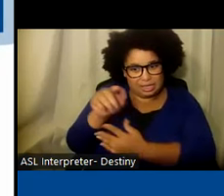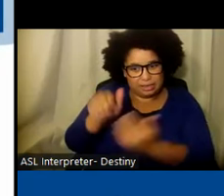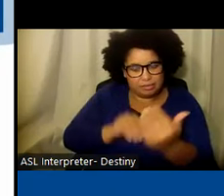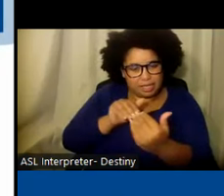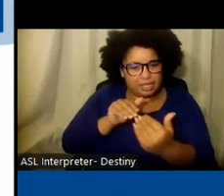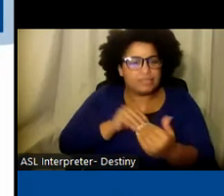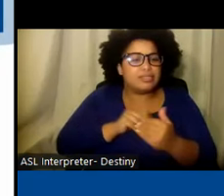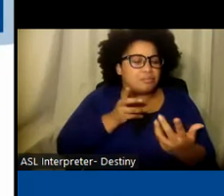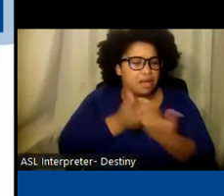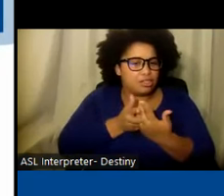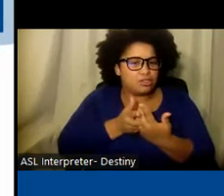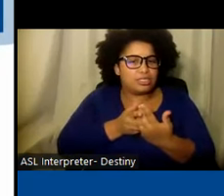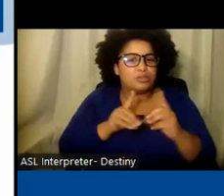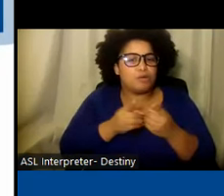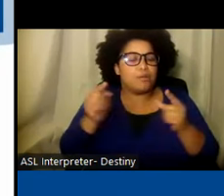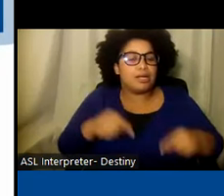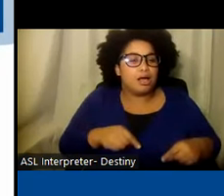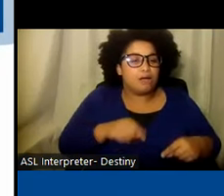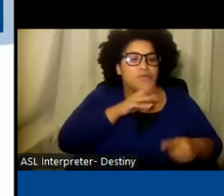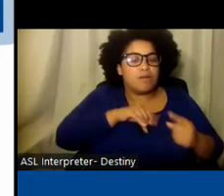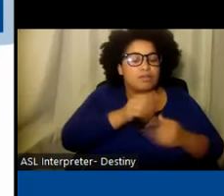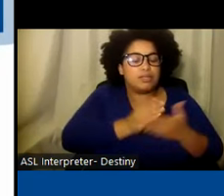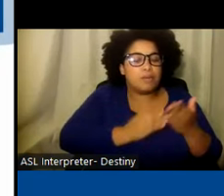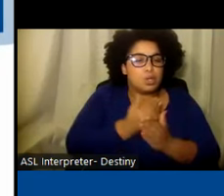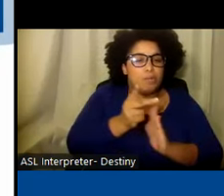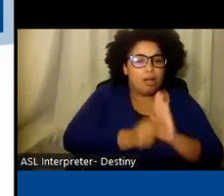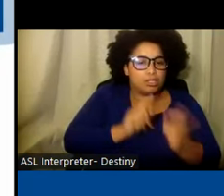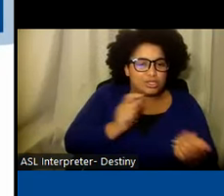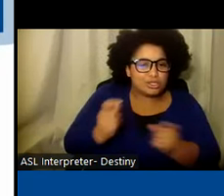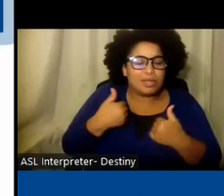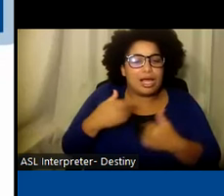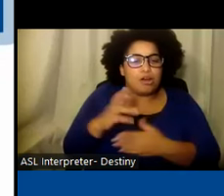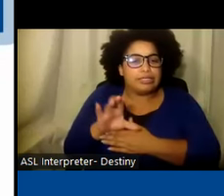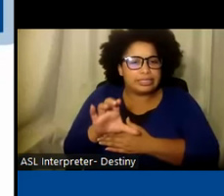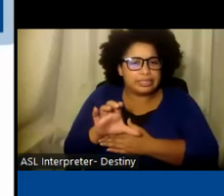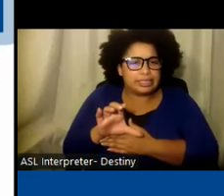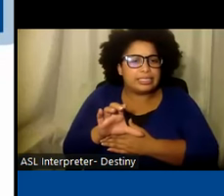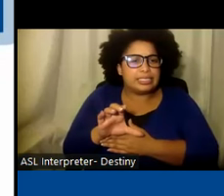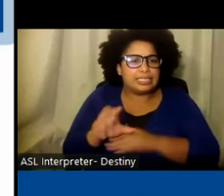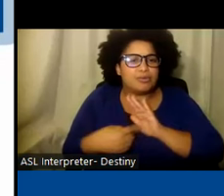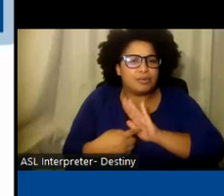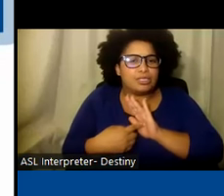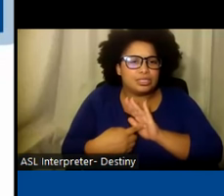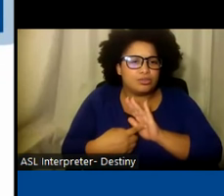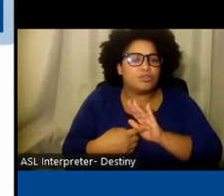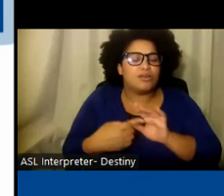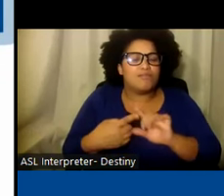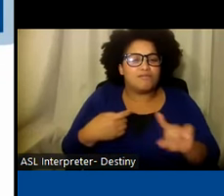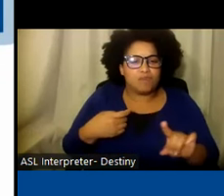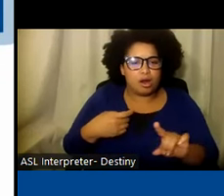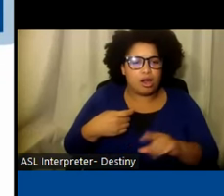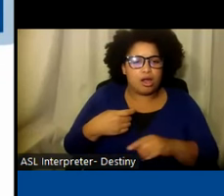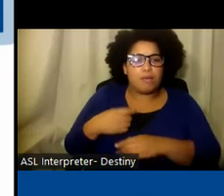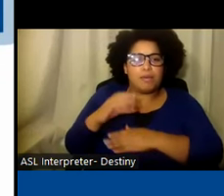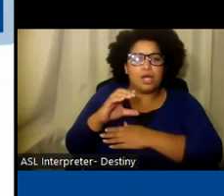came in and talked about some of those new policy changes. We had regional center representation on as well from Kern to talk